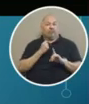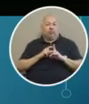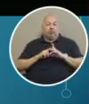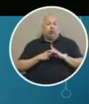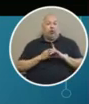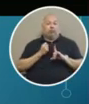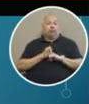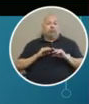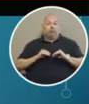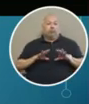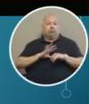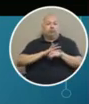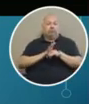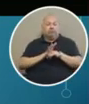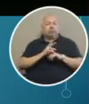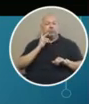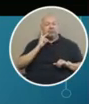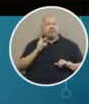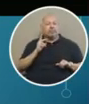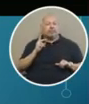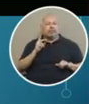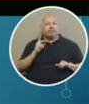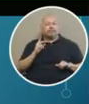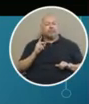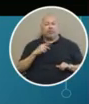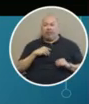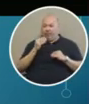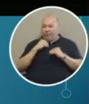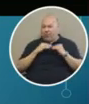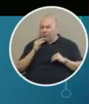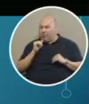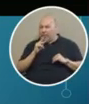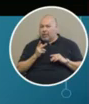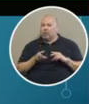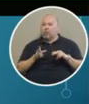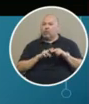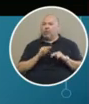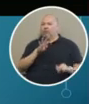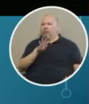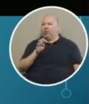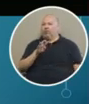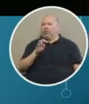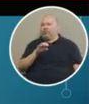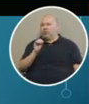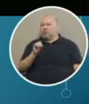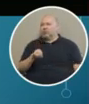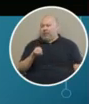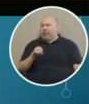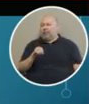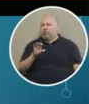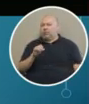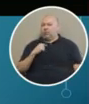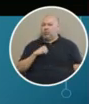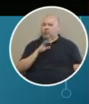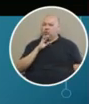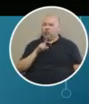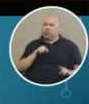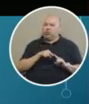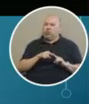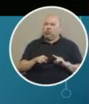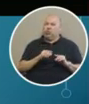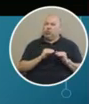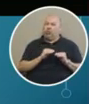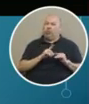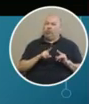pandemic, we've seen the demand for our food bank increase as much as 400% or more. So we're going to talk to you a little bit